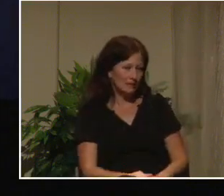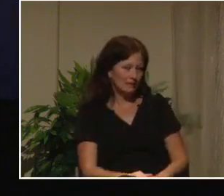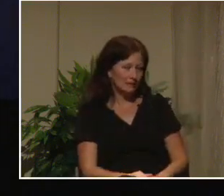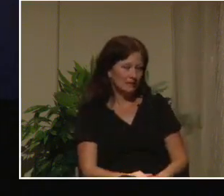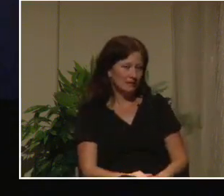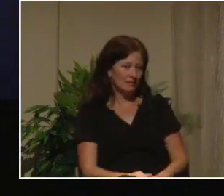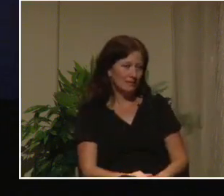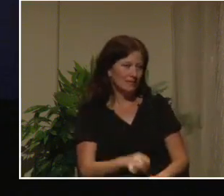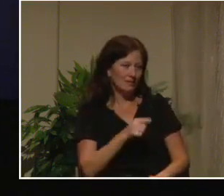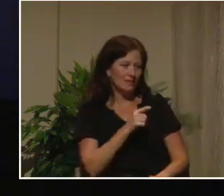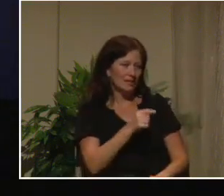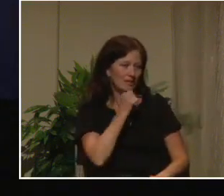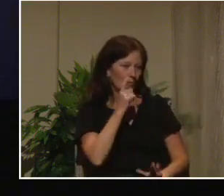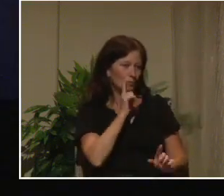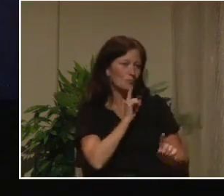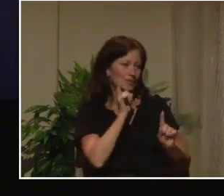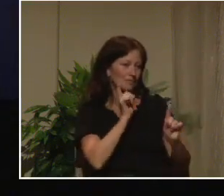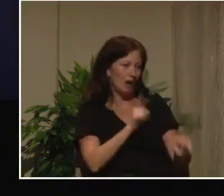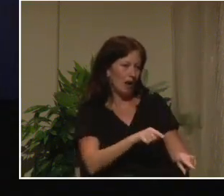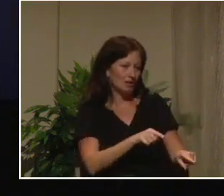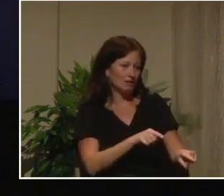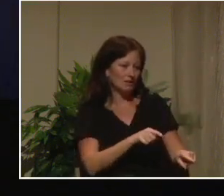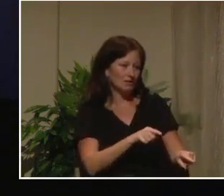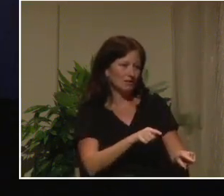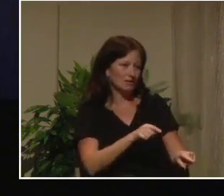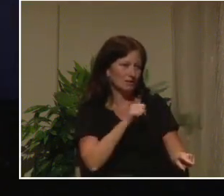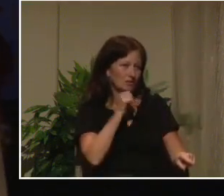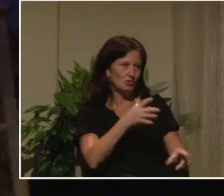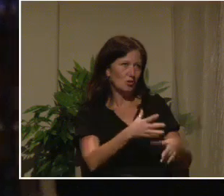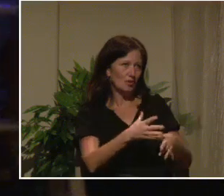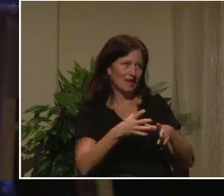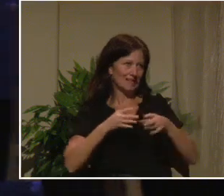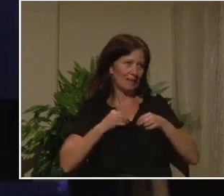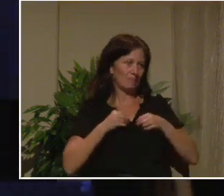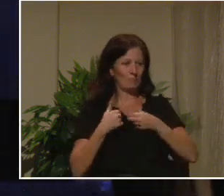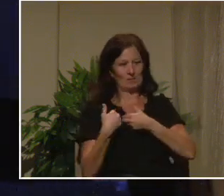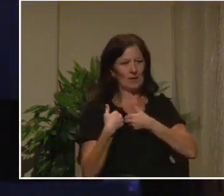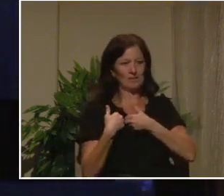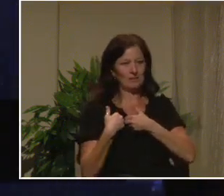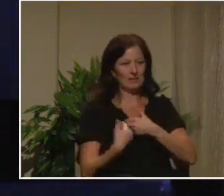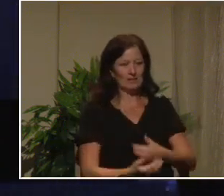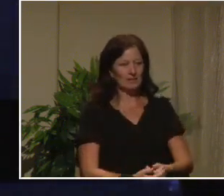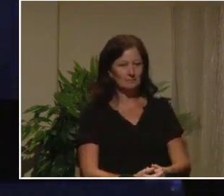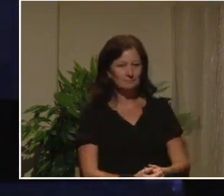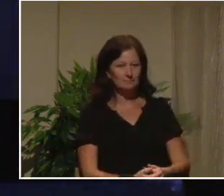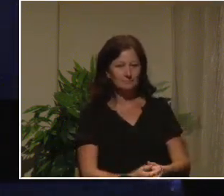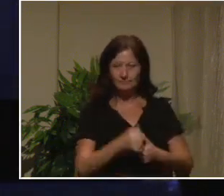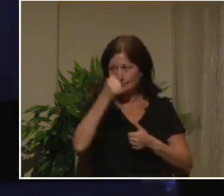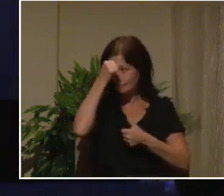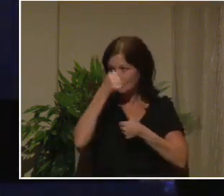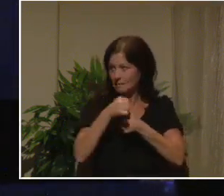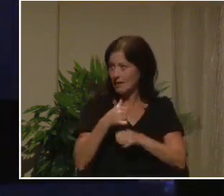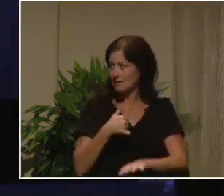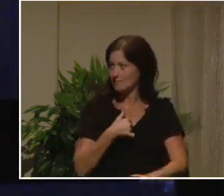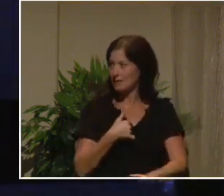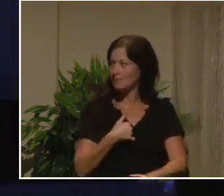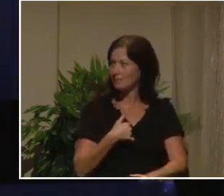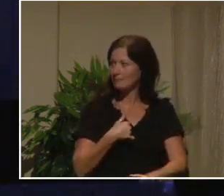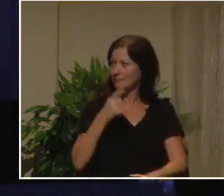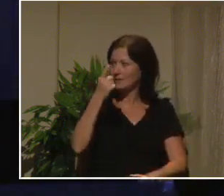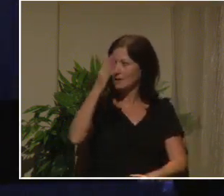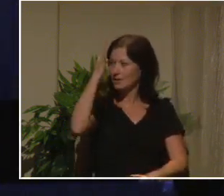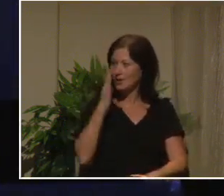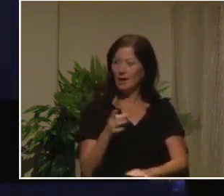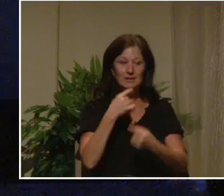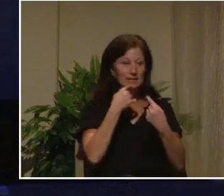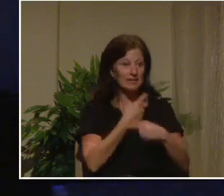window so that they don't have responsibility for it anymore. You know, it reminds me, you see, what's going to happen is God says to Isaiah, "You're